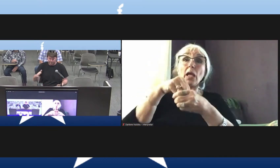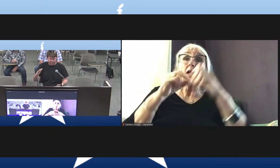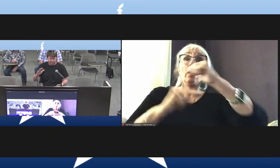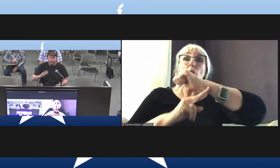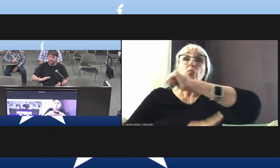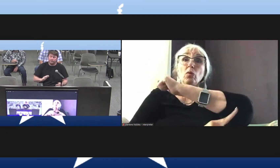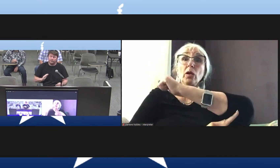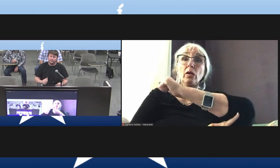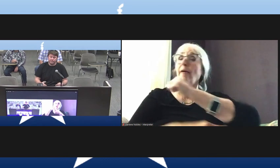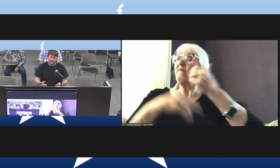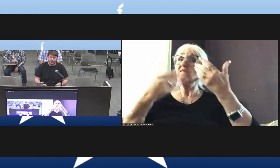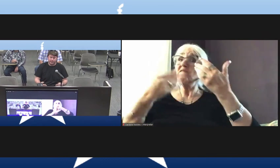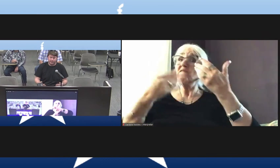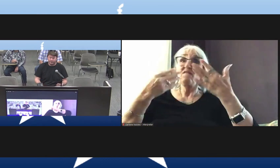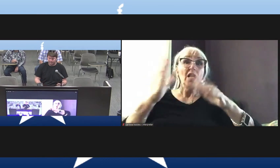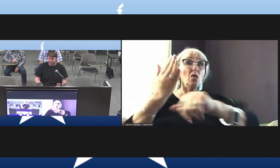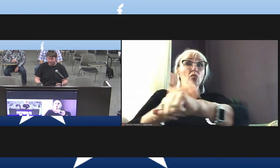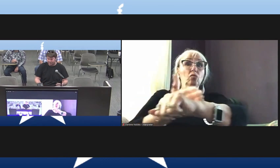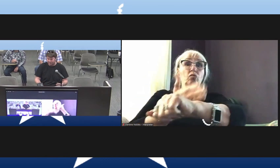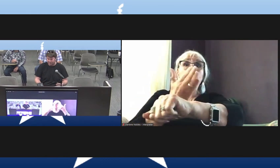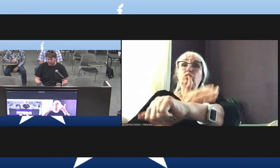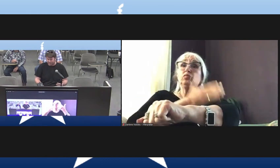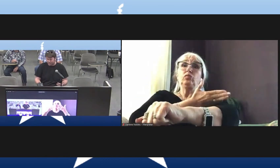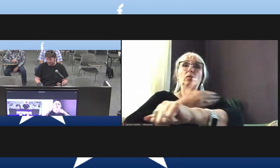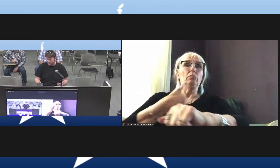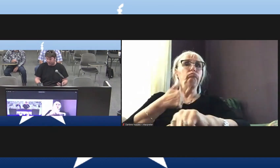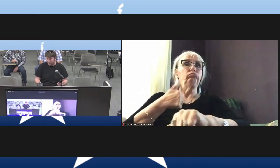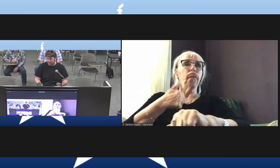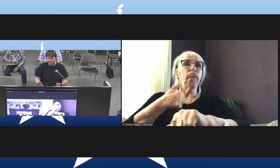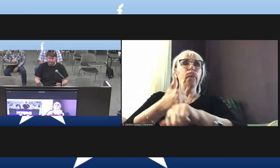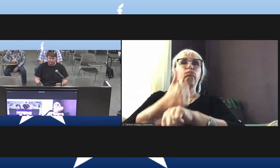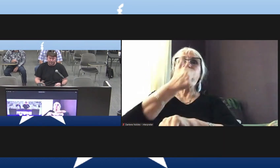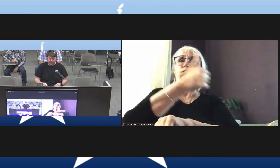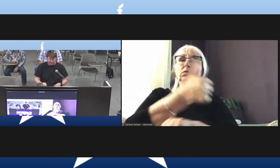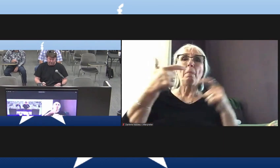redid the bridge. And I blame that on the big trucks that were going through, honestly.